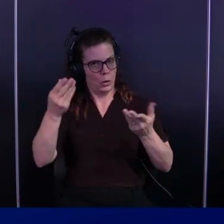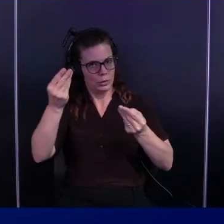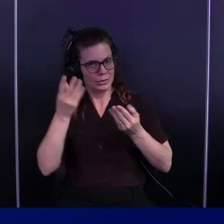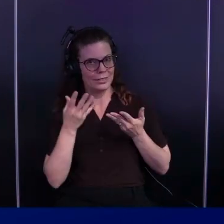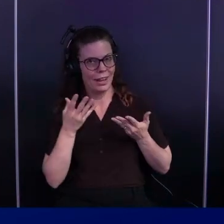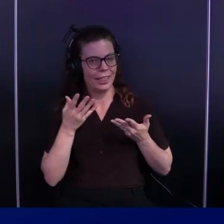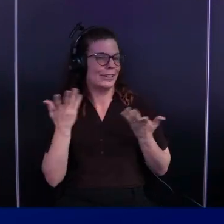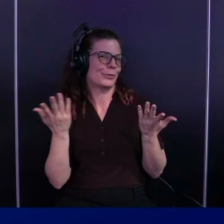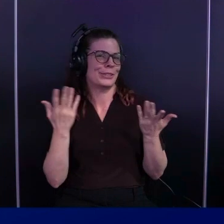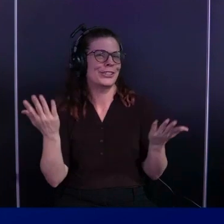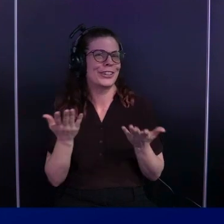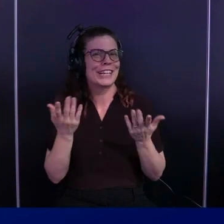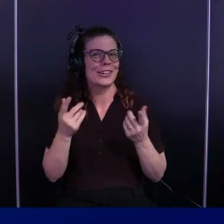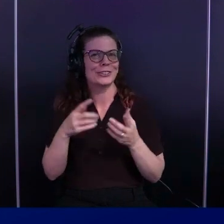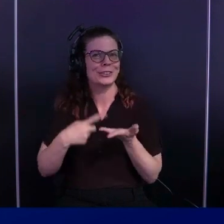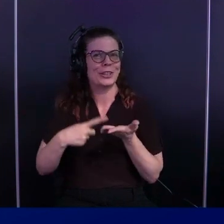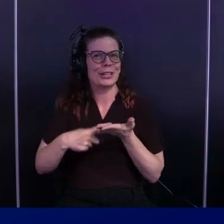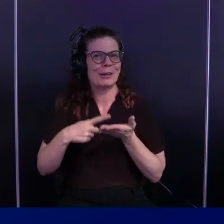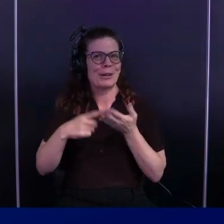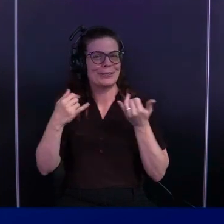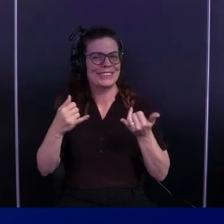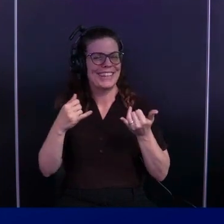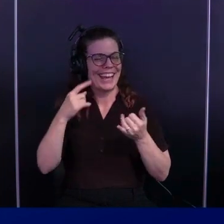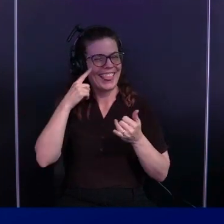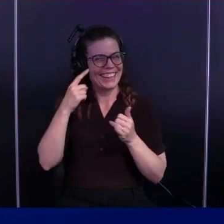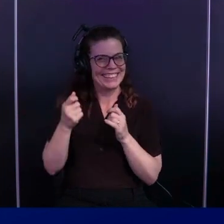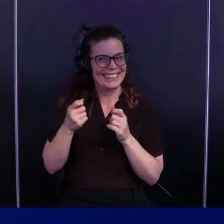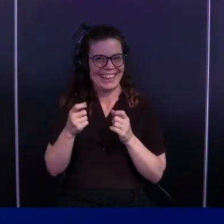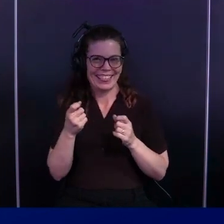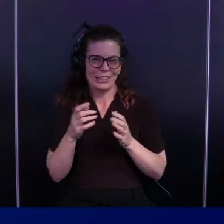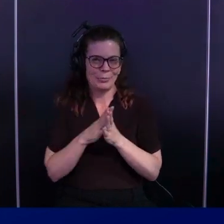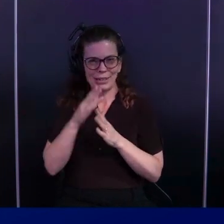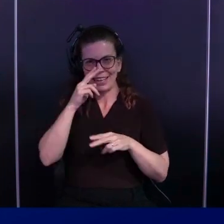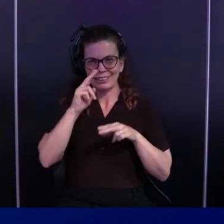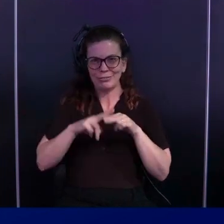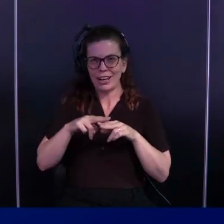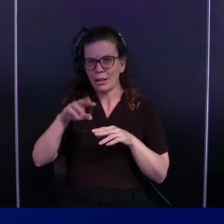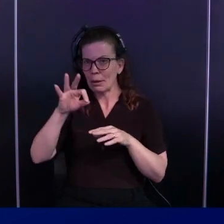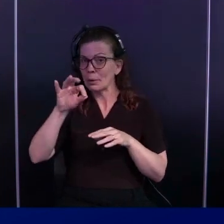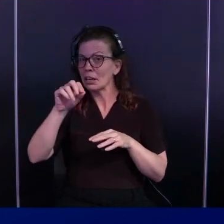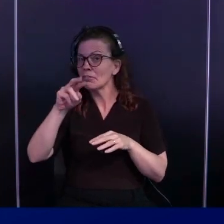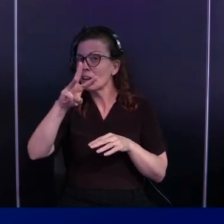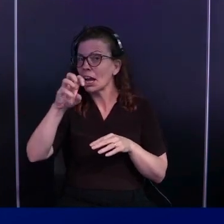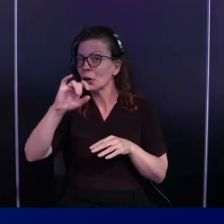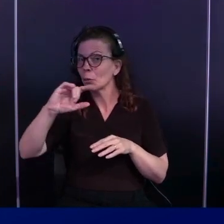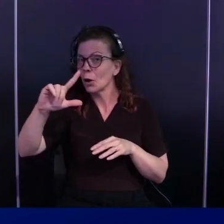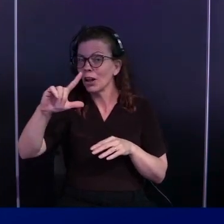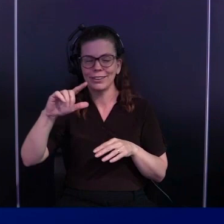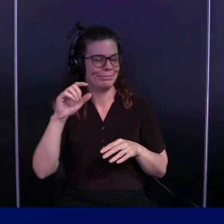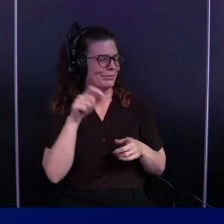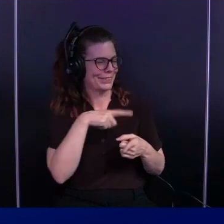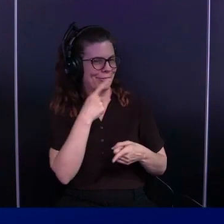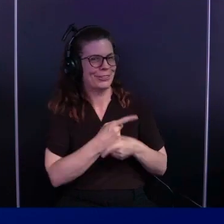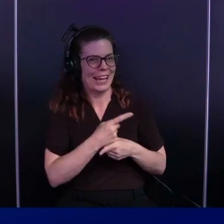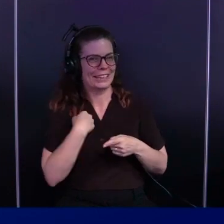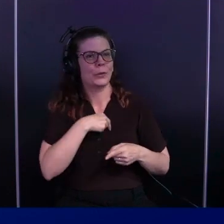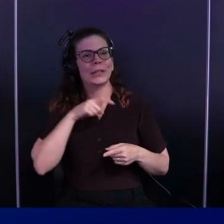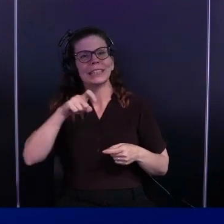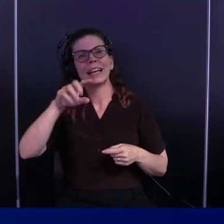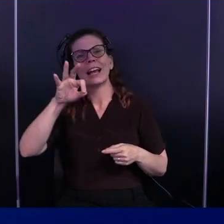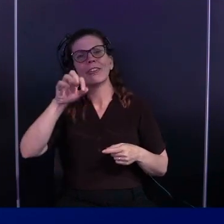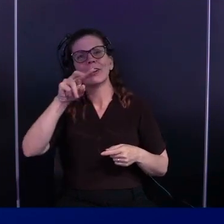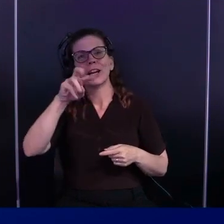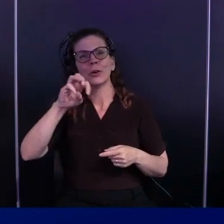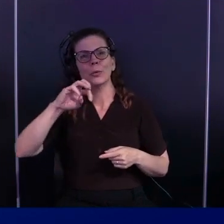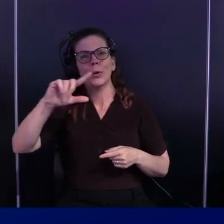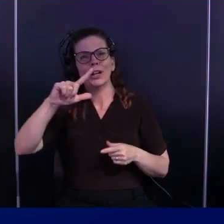us what you're here to talk about today. I think it's a little bit of some firewall. Exactly, yeah. We need some firewall to kind of keep